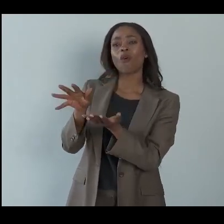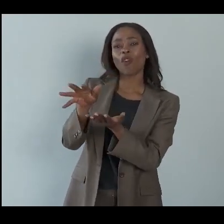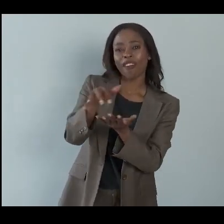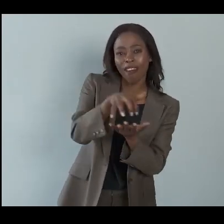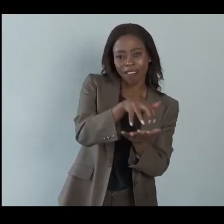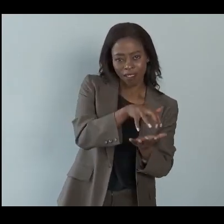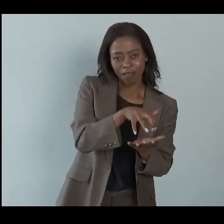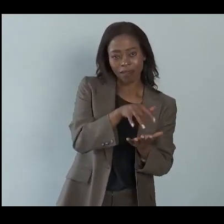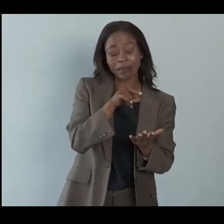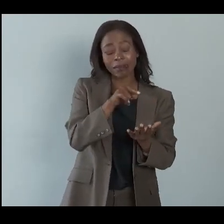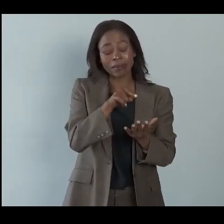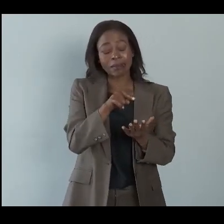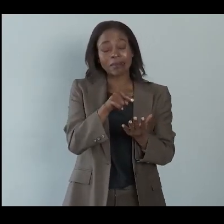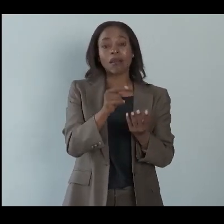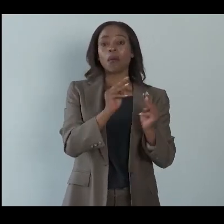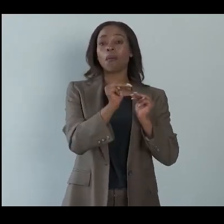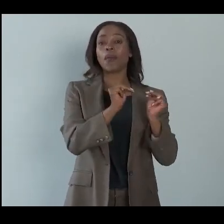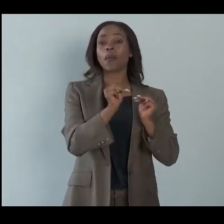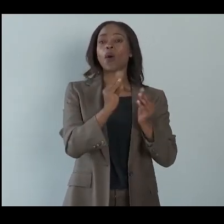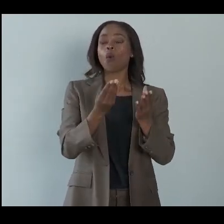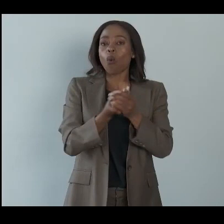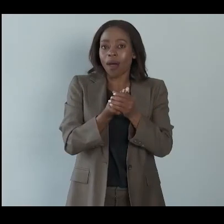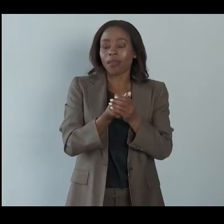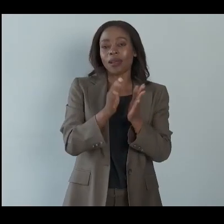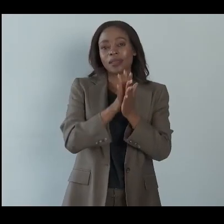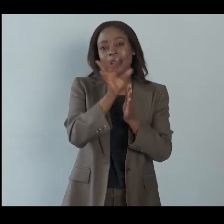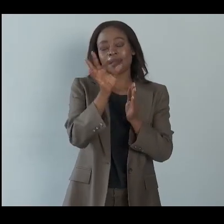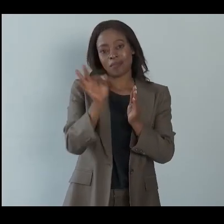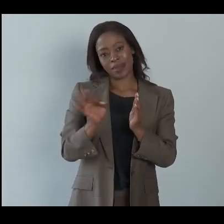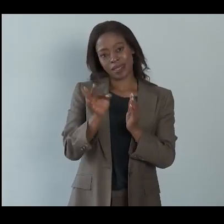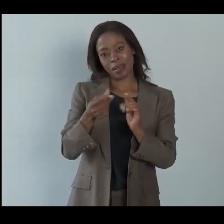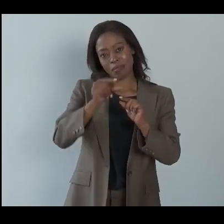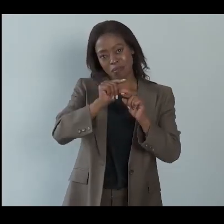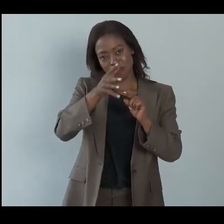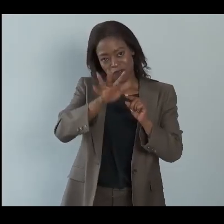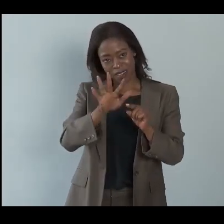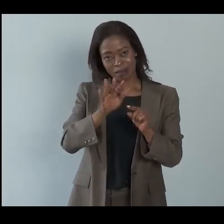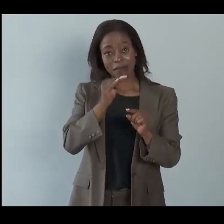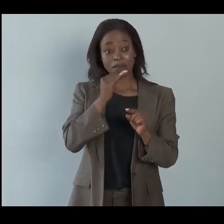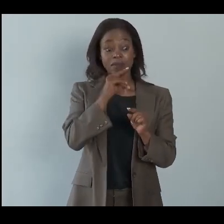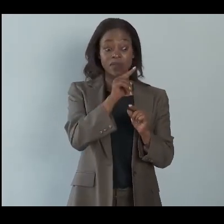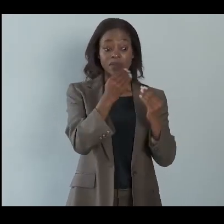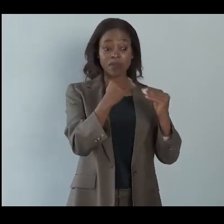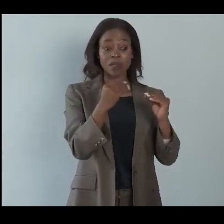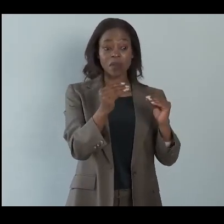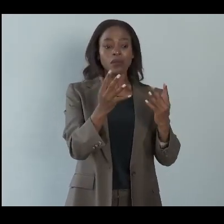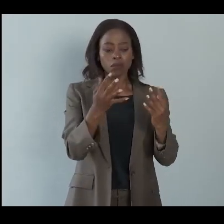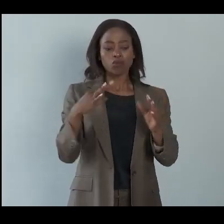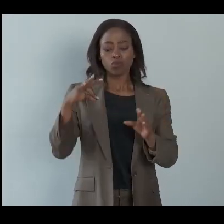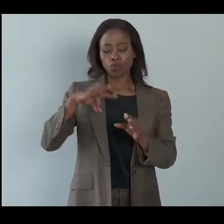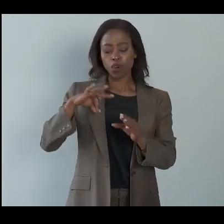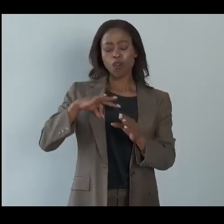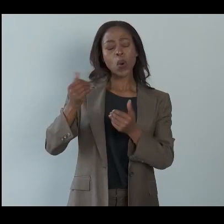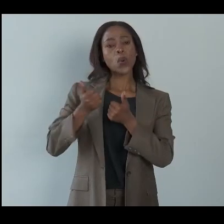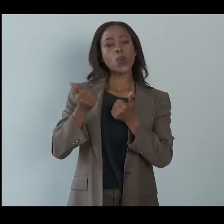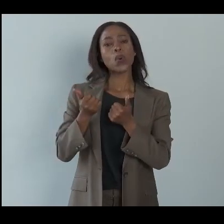tighter expense management together with 10% revenue growth provided sufficient operating leverage to return this business to profitability, generating